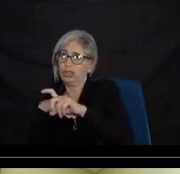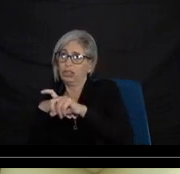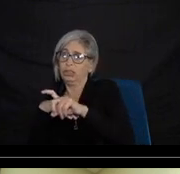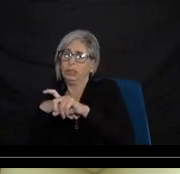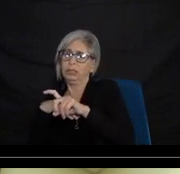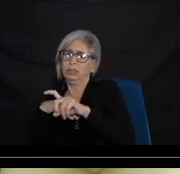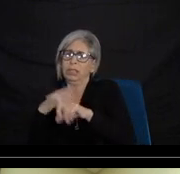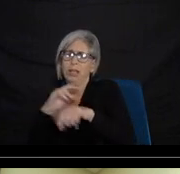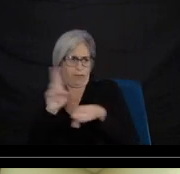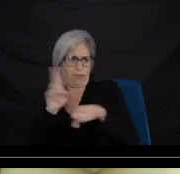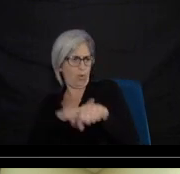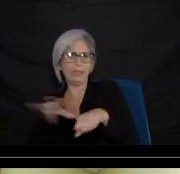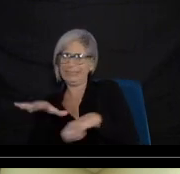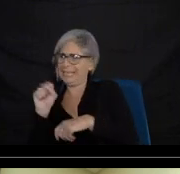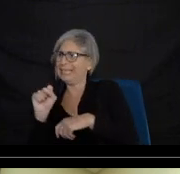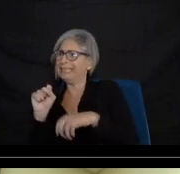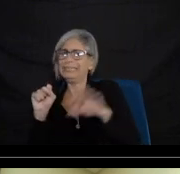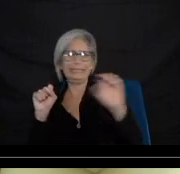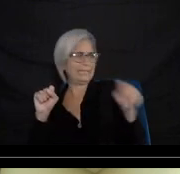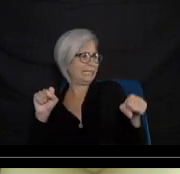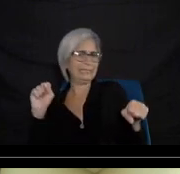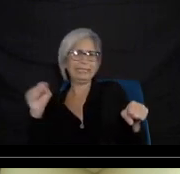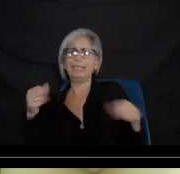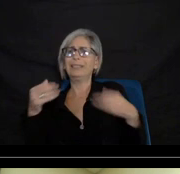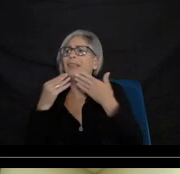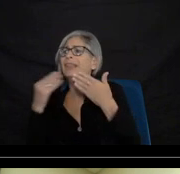Of course, sure. Yes. Okay, thank you.